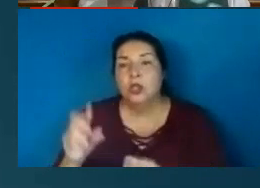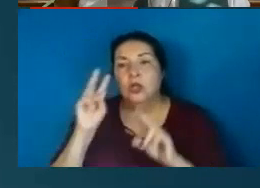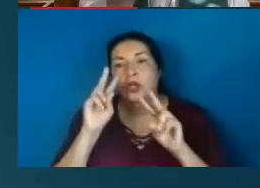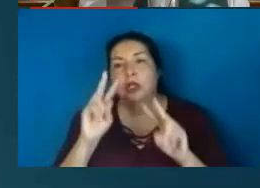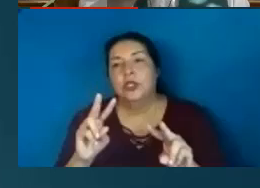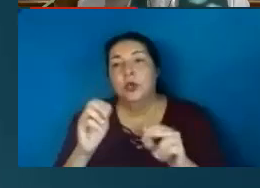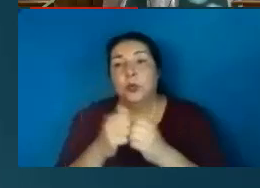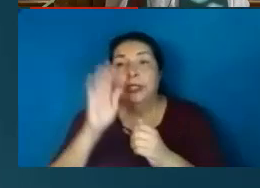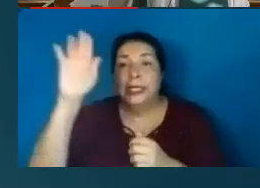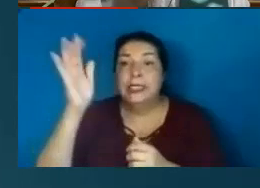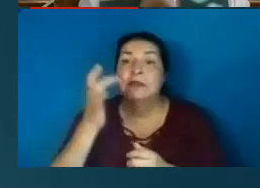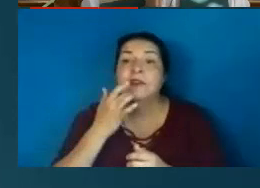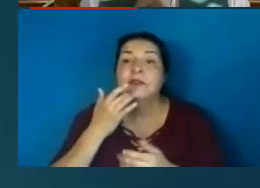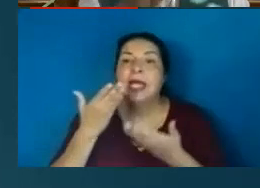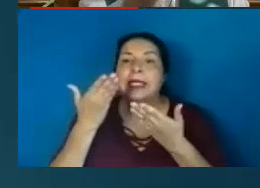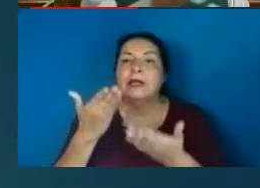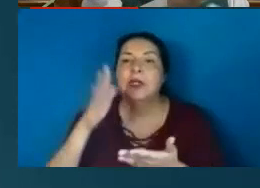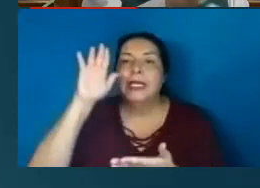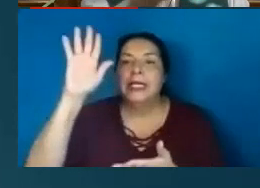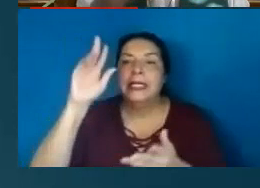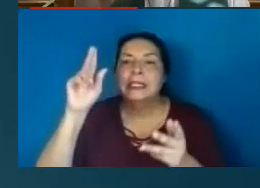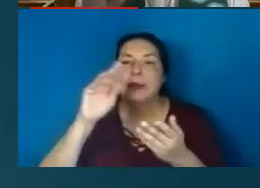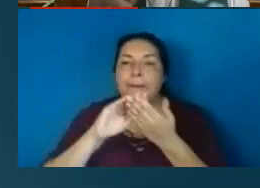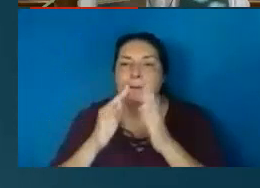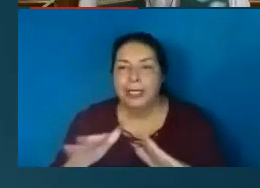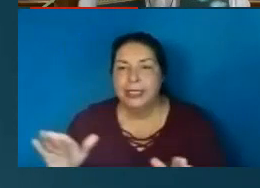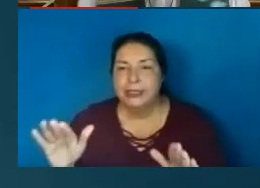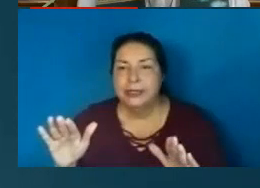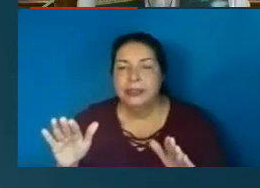you with his favor and give you his peace.